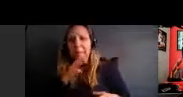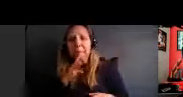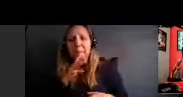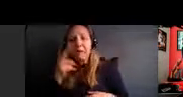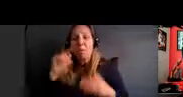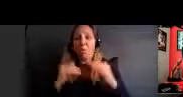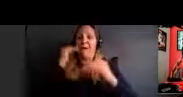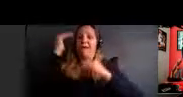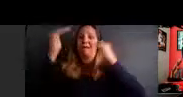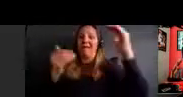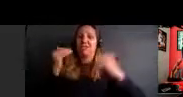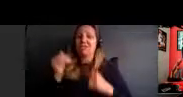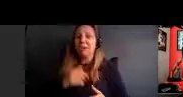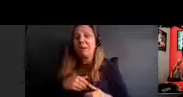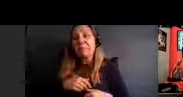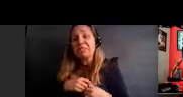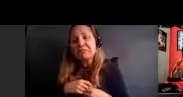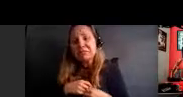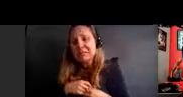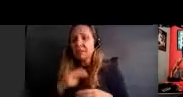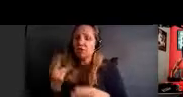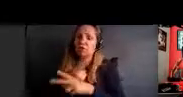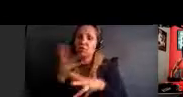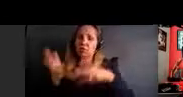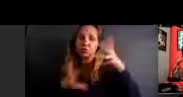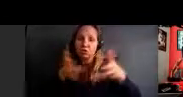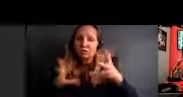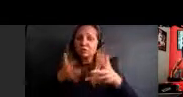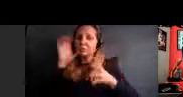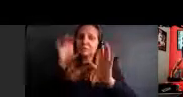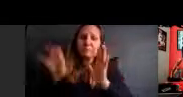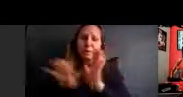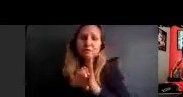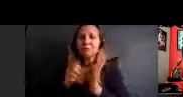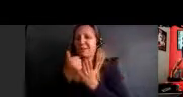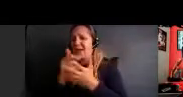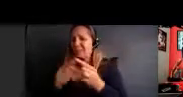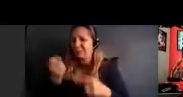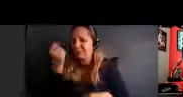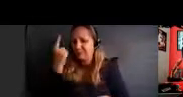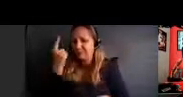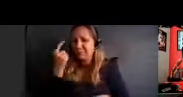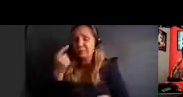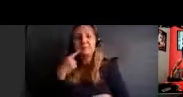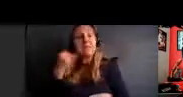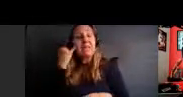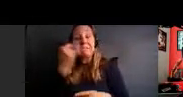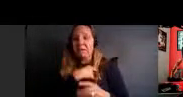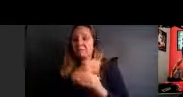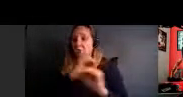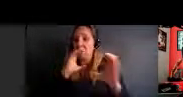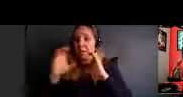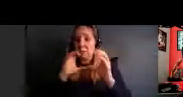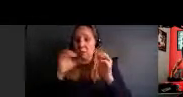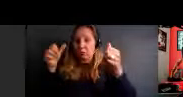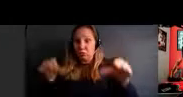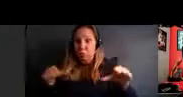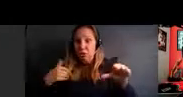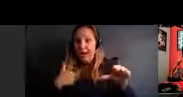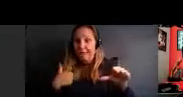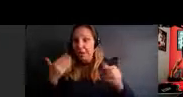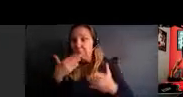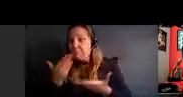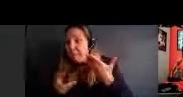adult. Use gestures, pictures, help them to understand. So even if they don't have a communication board with them, is it possible for you to have a printed